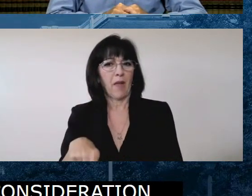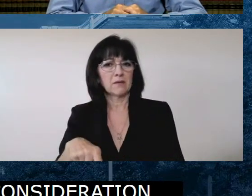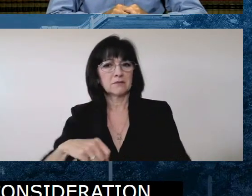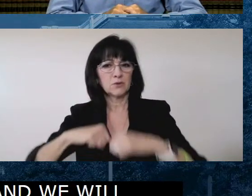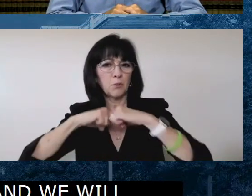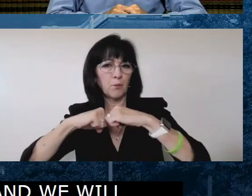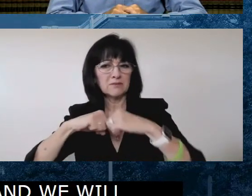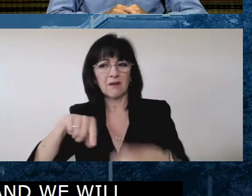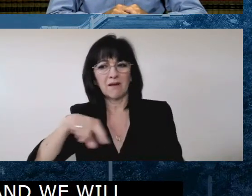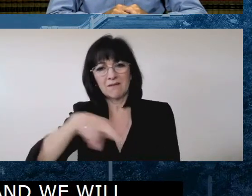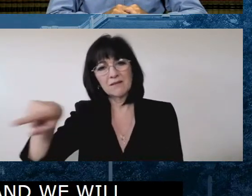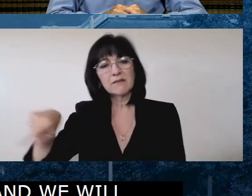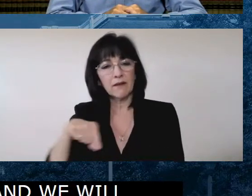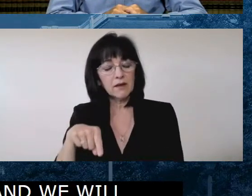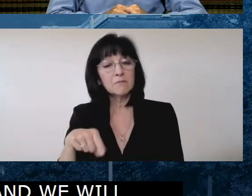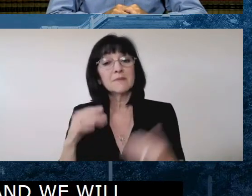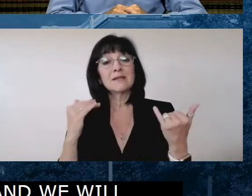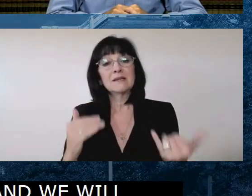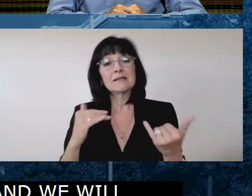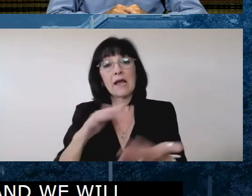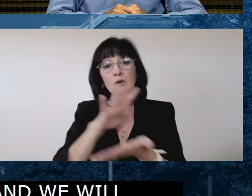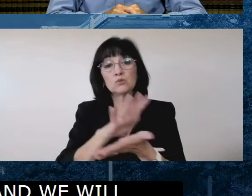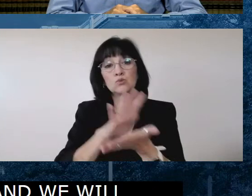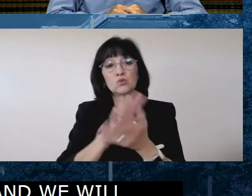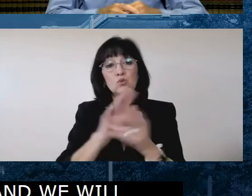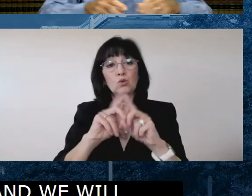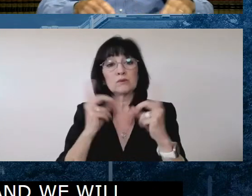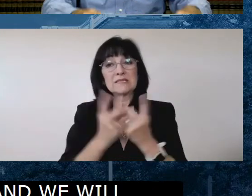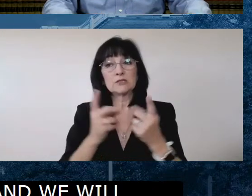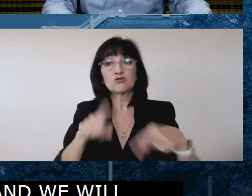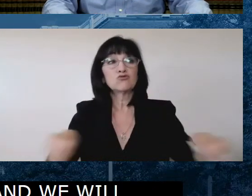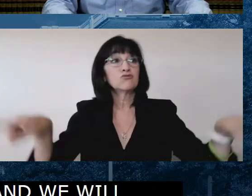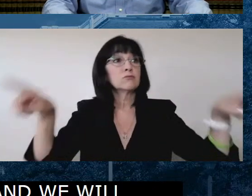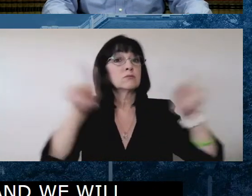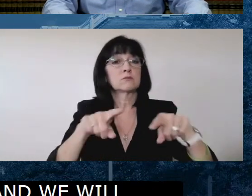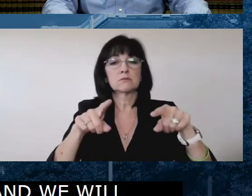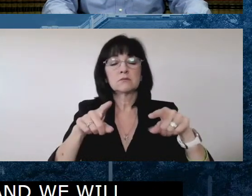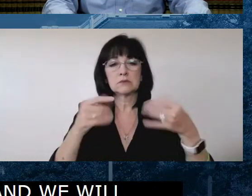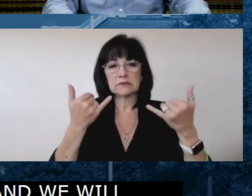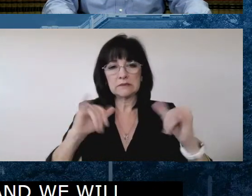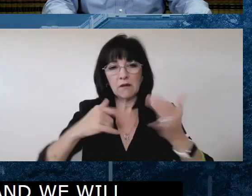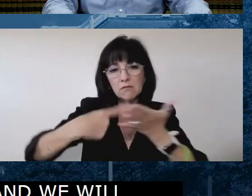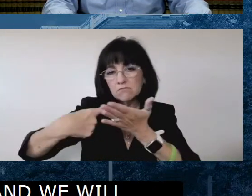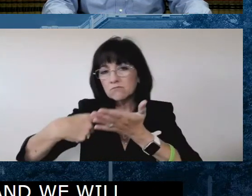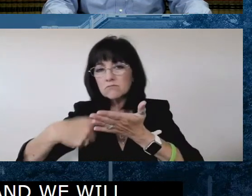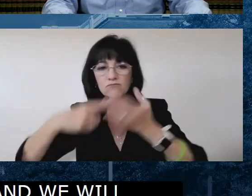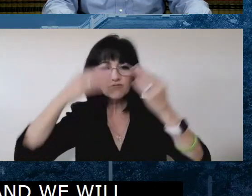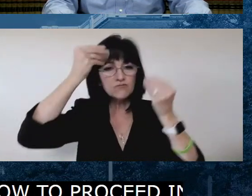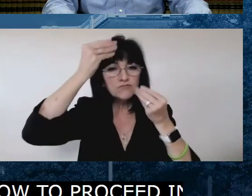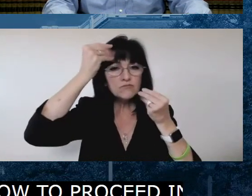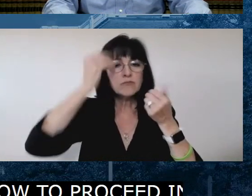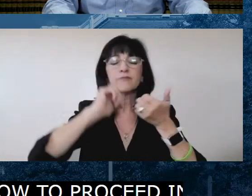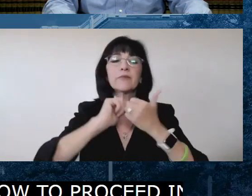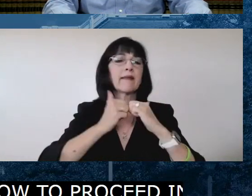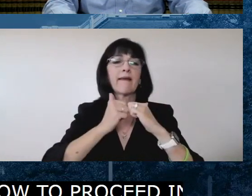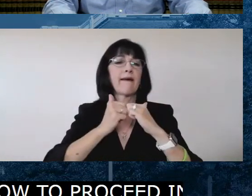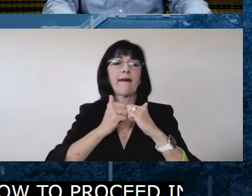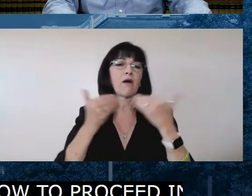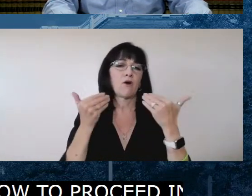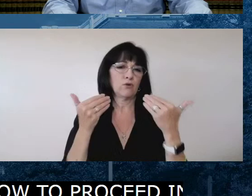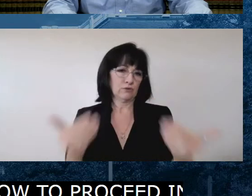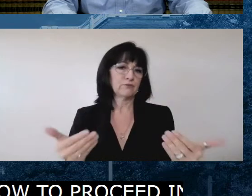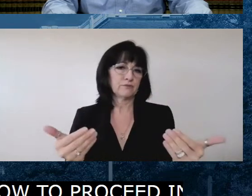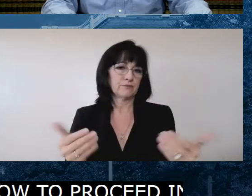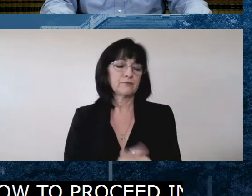are deciding how to proceed in their individual areas. And looking at ways to increase vaccination at long-term